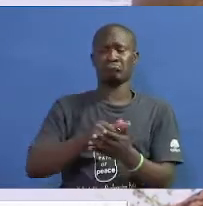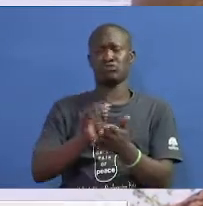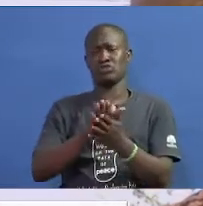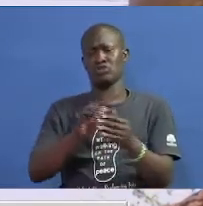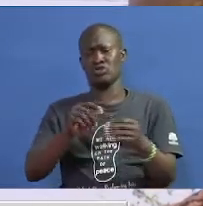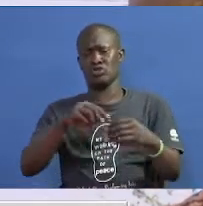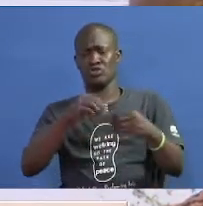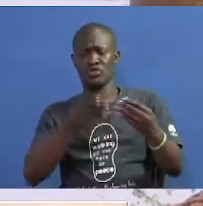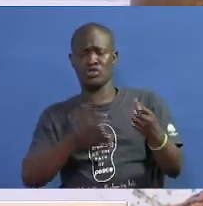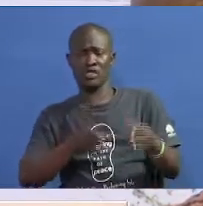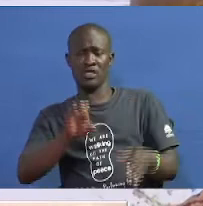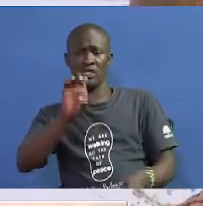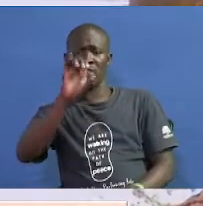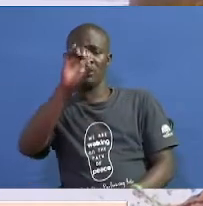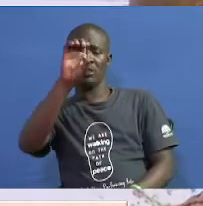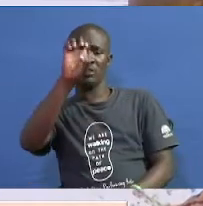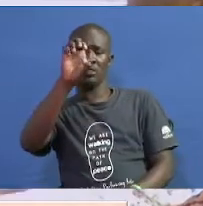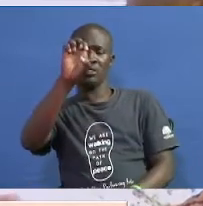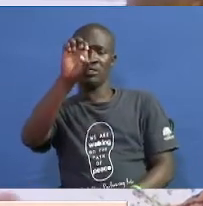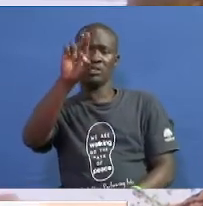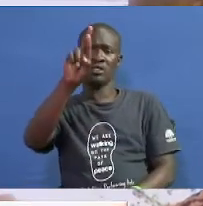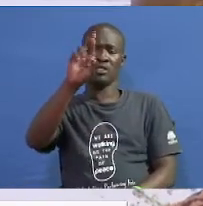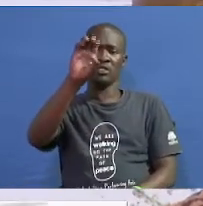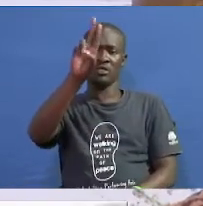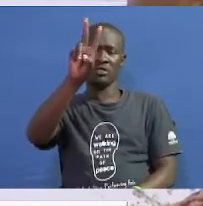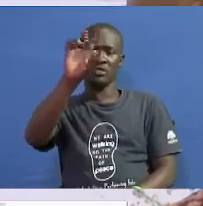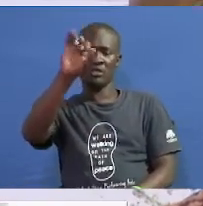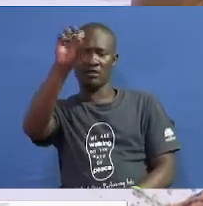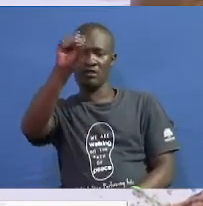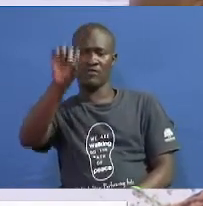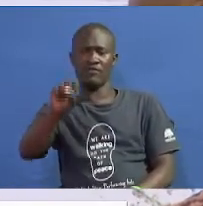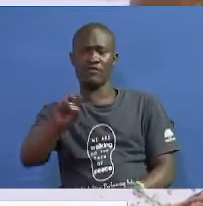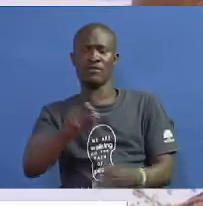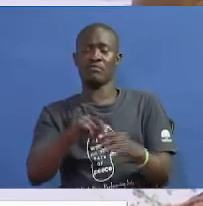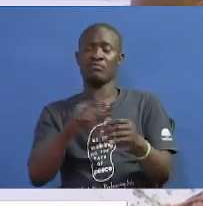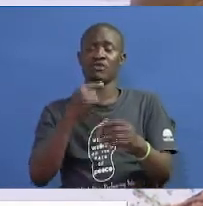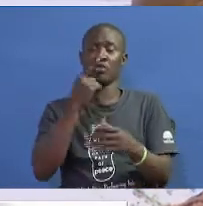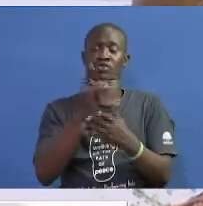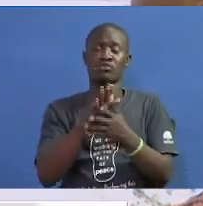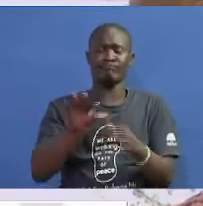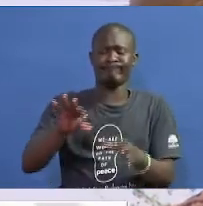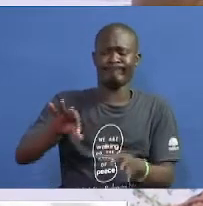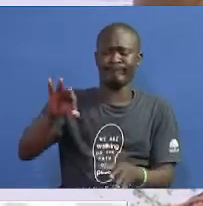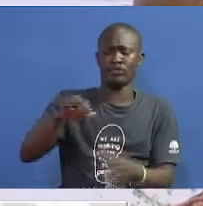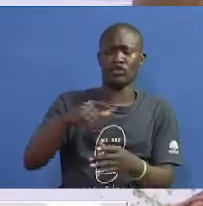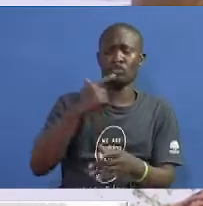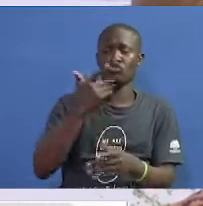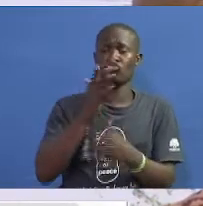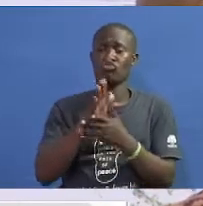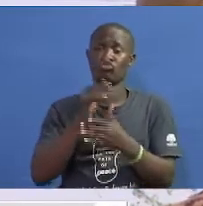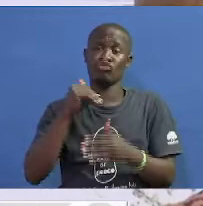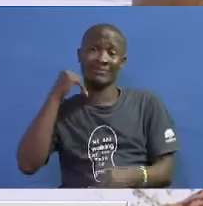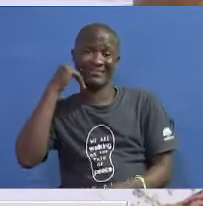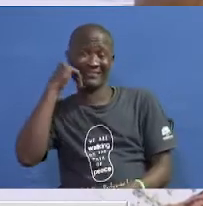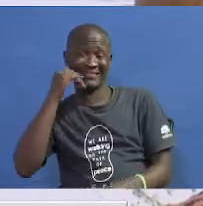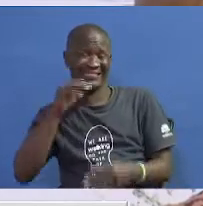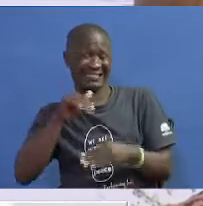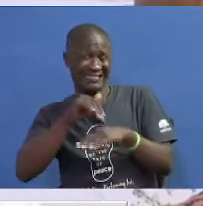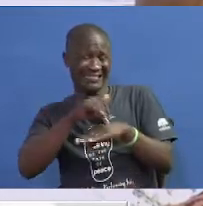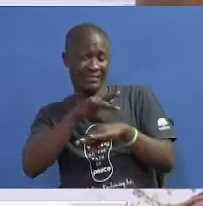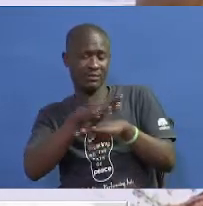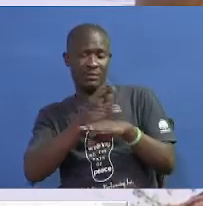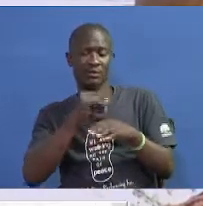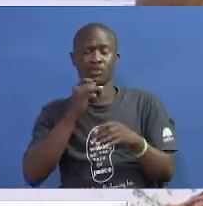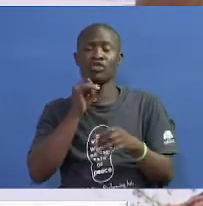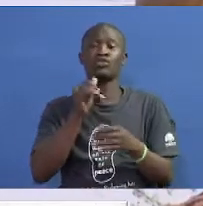cervix at the time of delivery, there's going to be a profound amount of bleeding. And so identifying those patients earlier